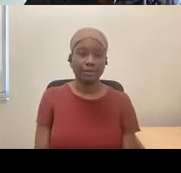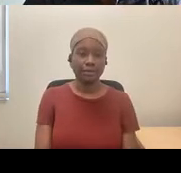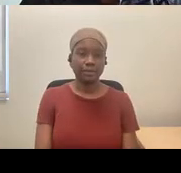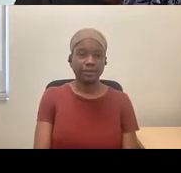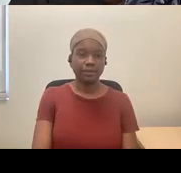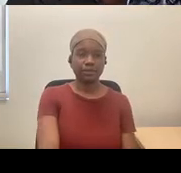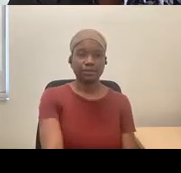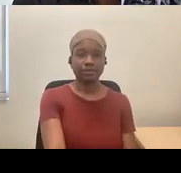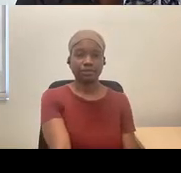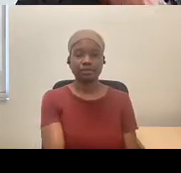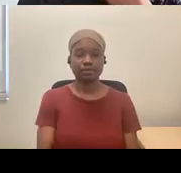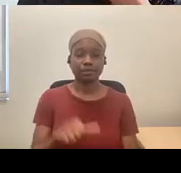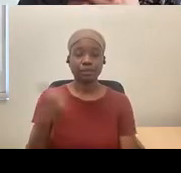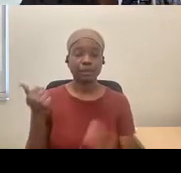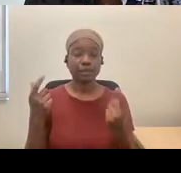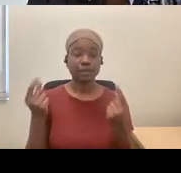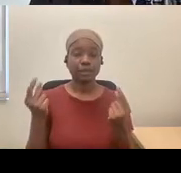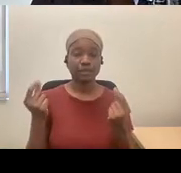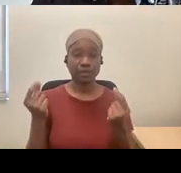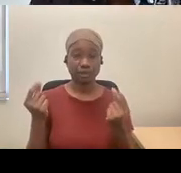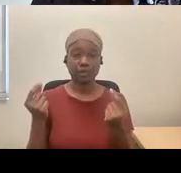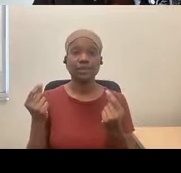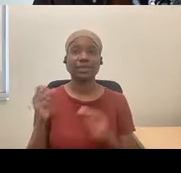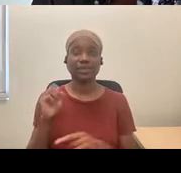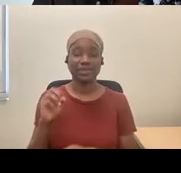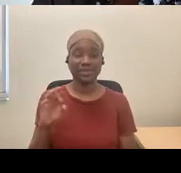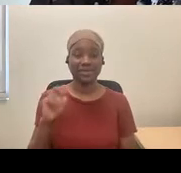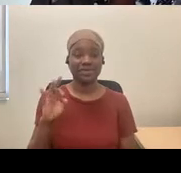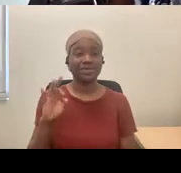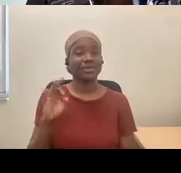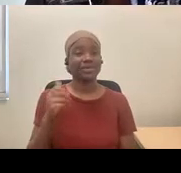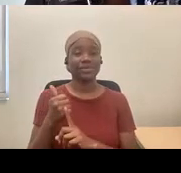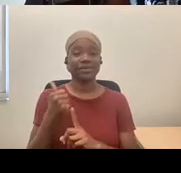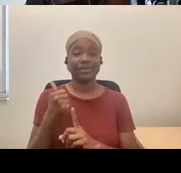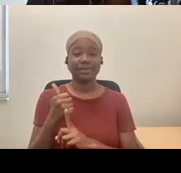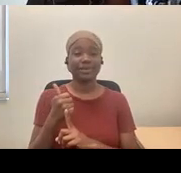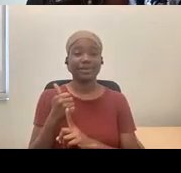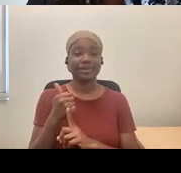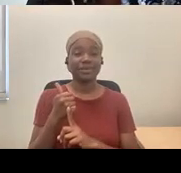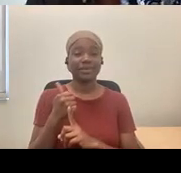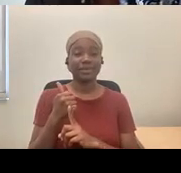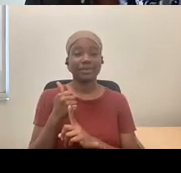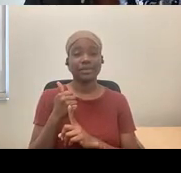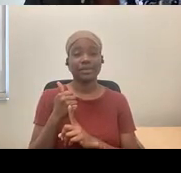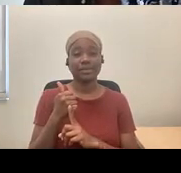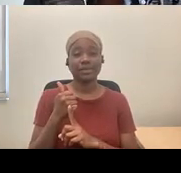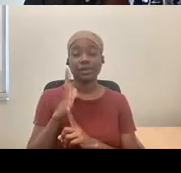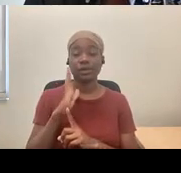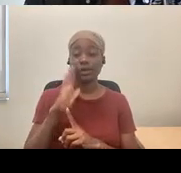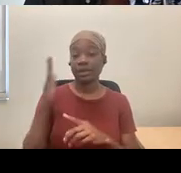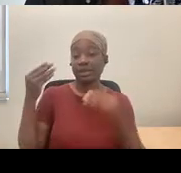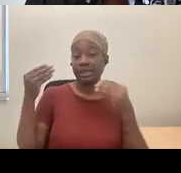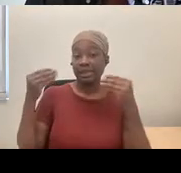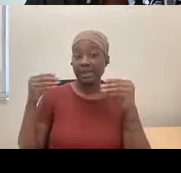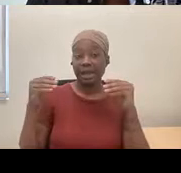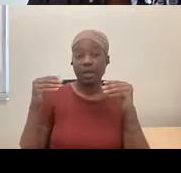And then the other thing to do is if you are ever giving away or selling or recycling